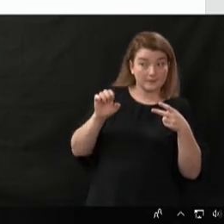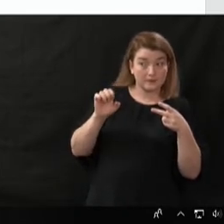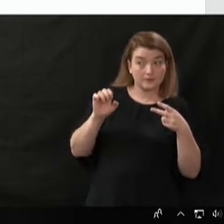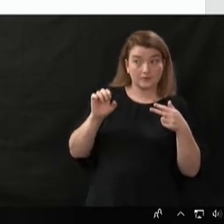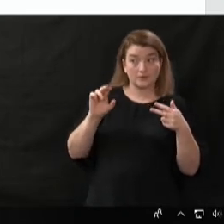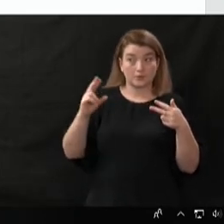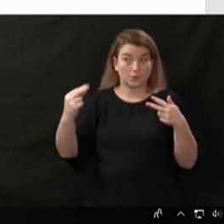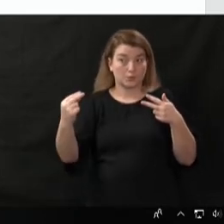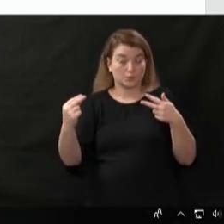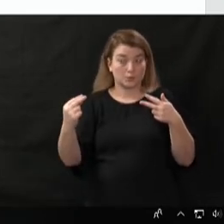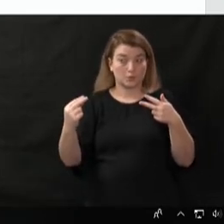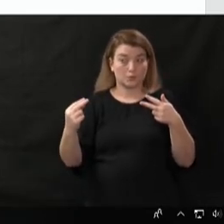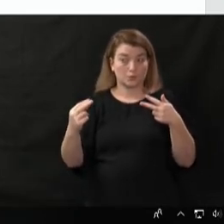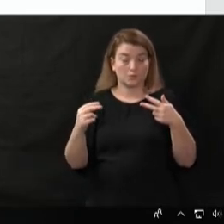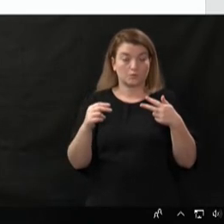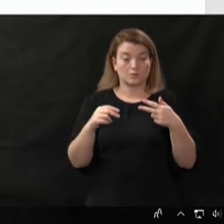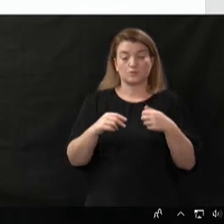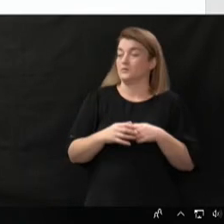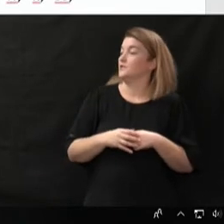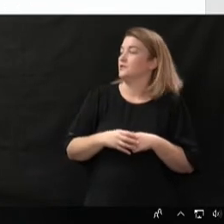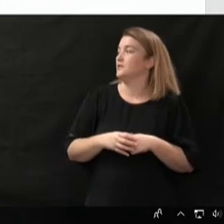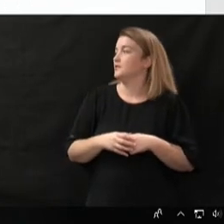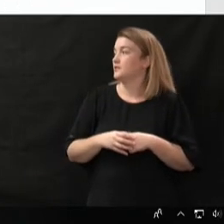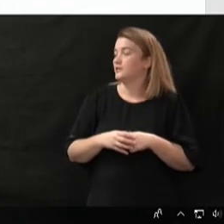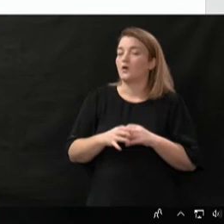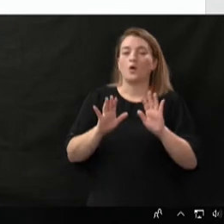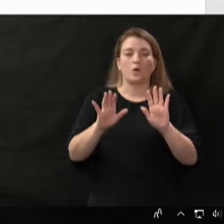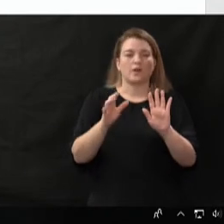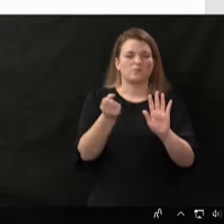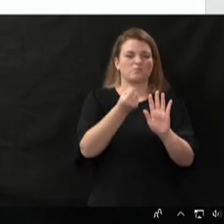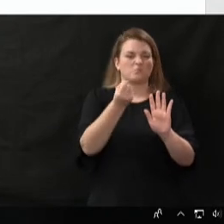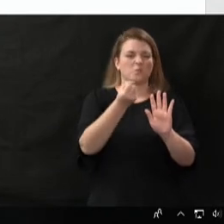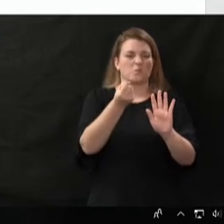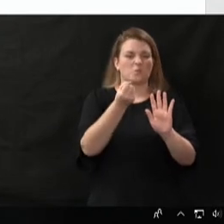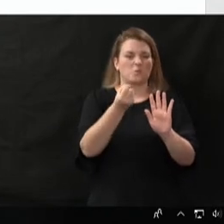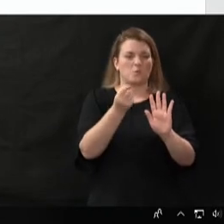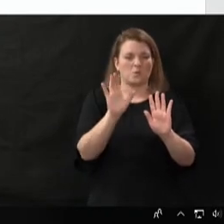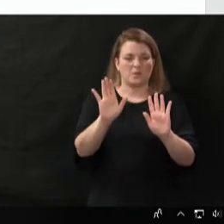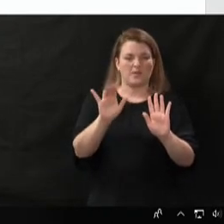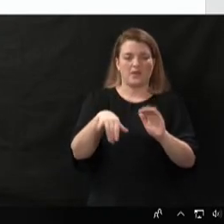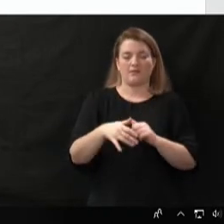Did you talk about morphemes yesterday? All right, we'll hold off on morpheme.